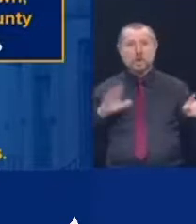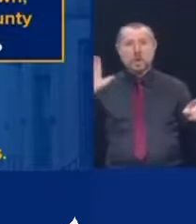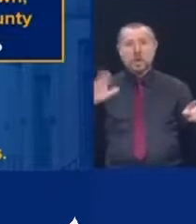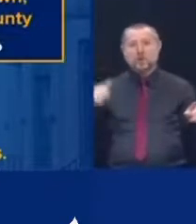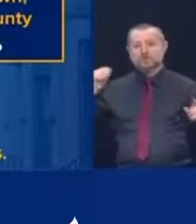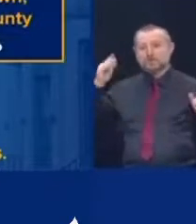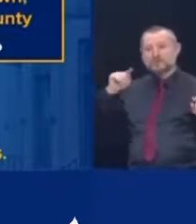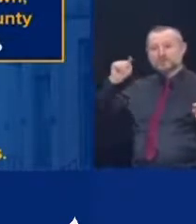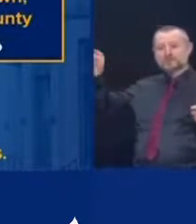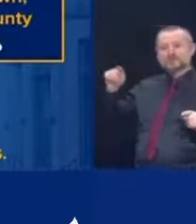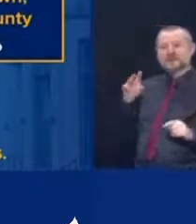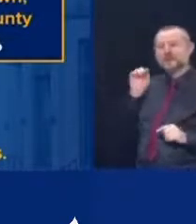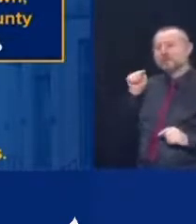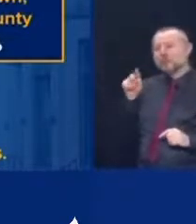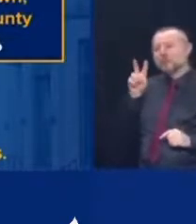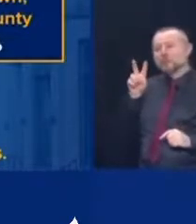0.24.